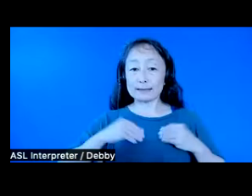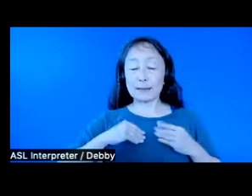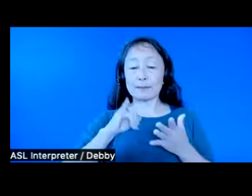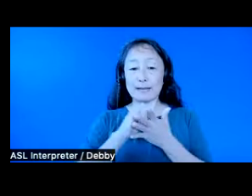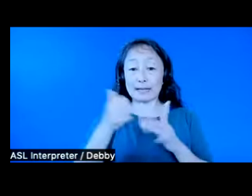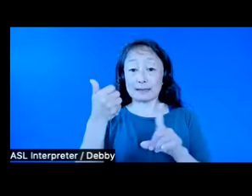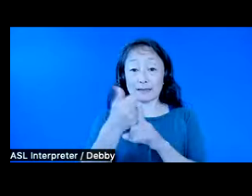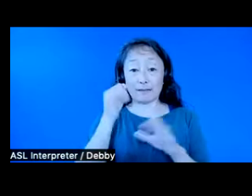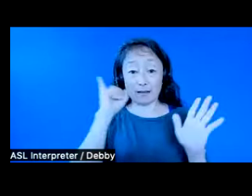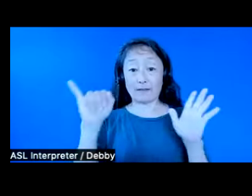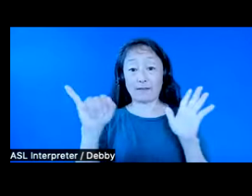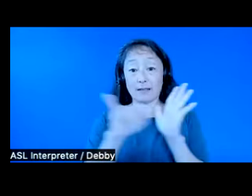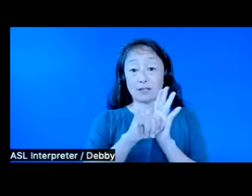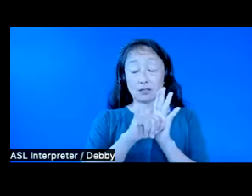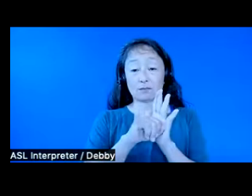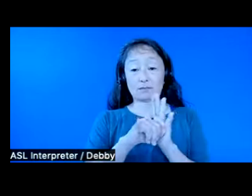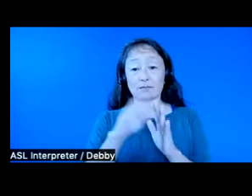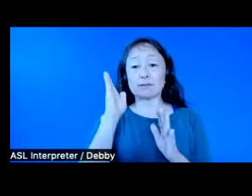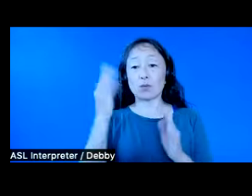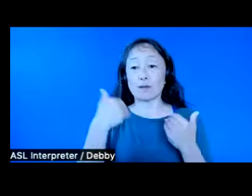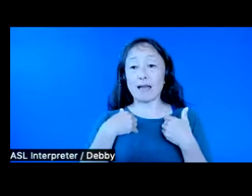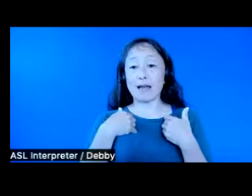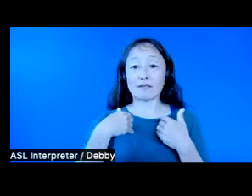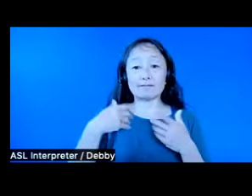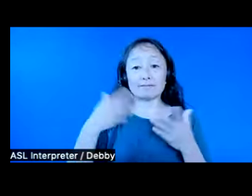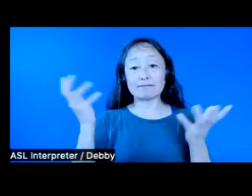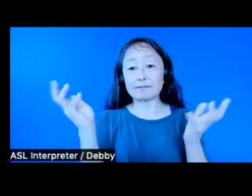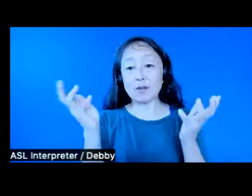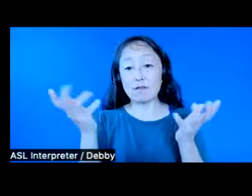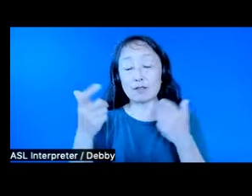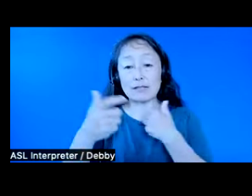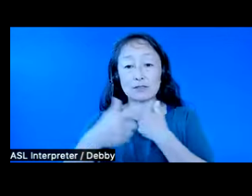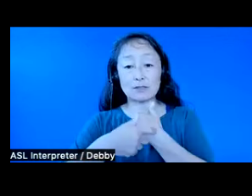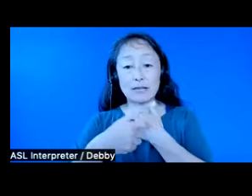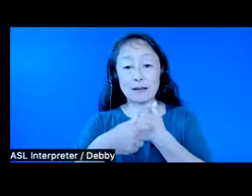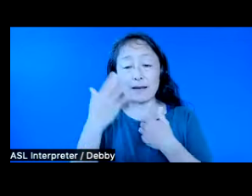have a bit of a conversational time. I know it's the end of the day. You can